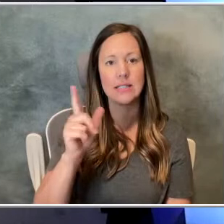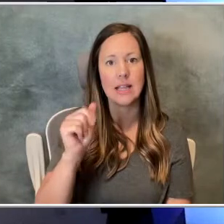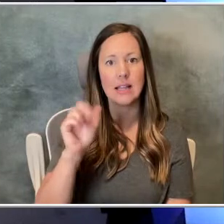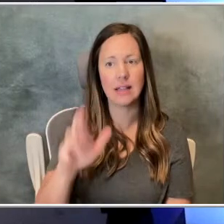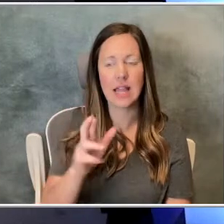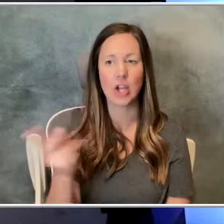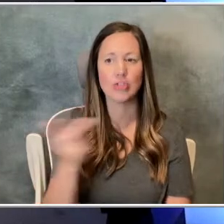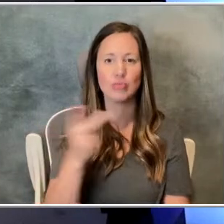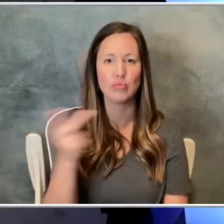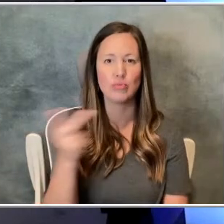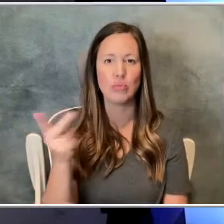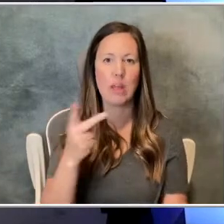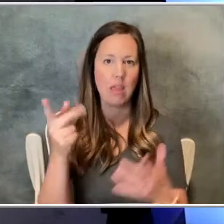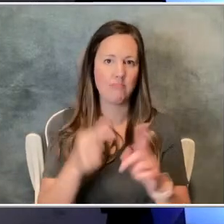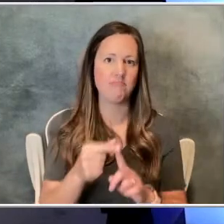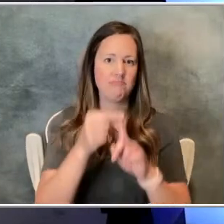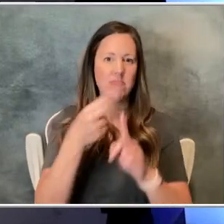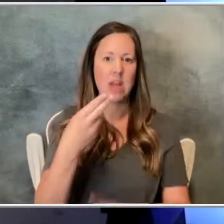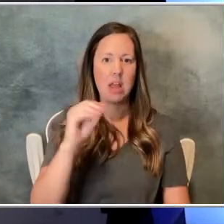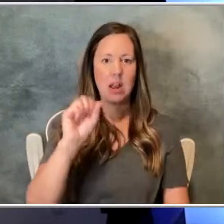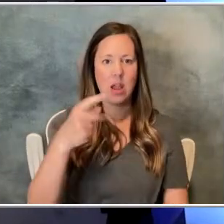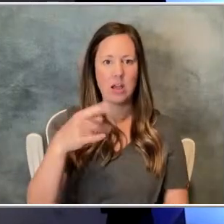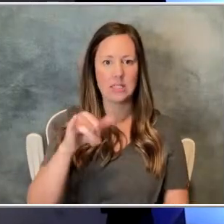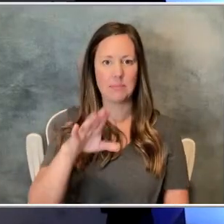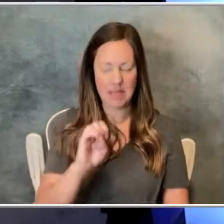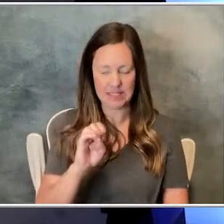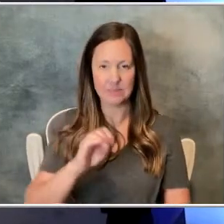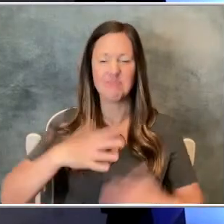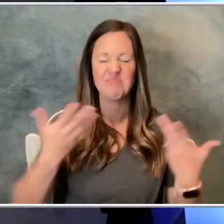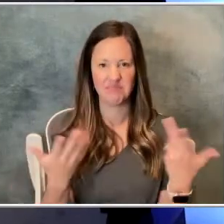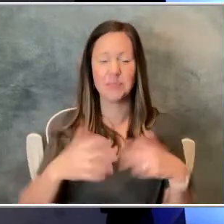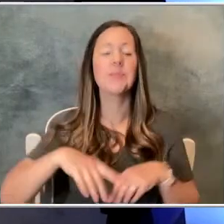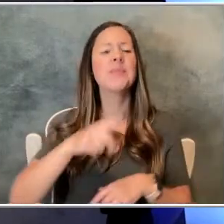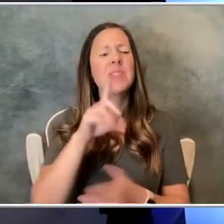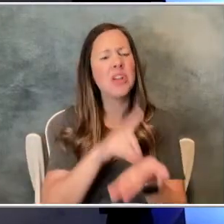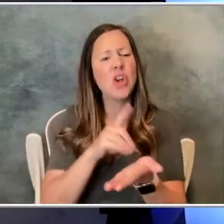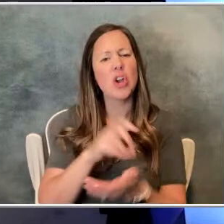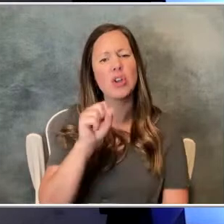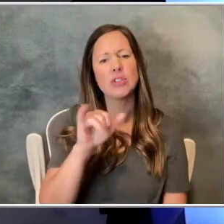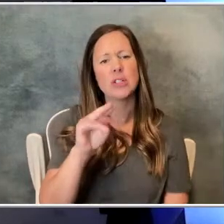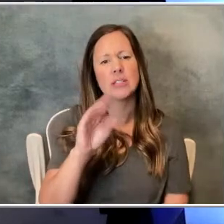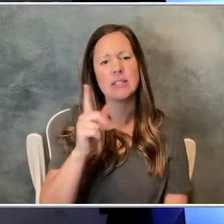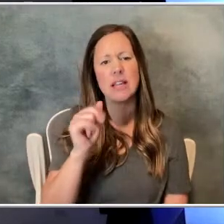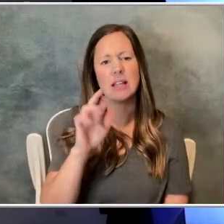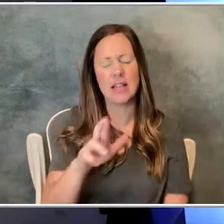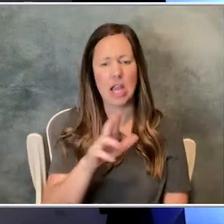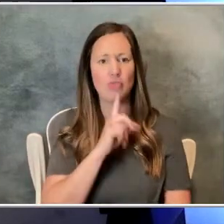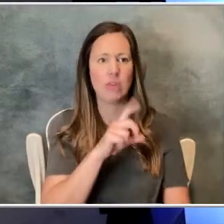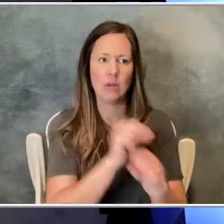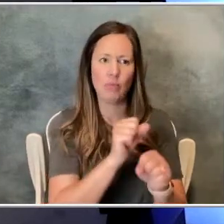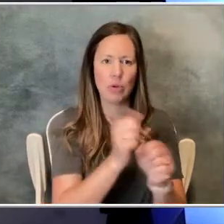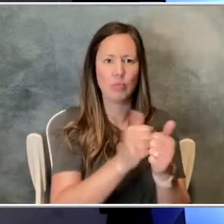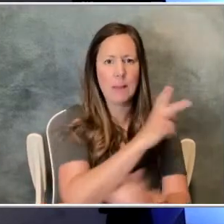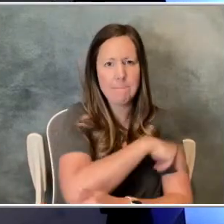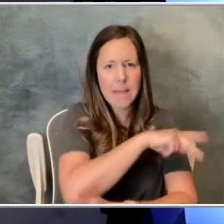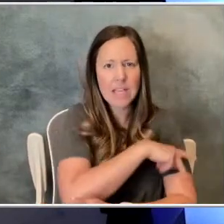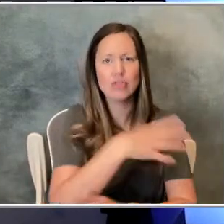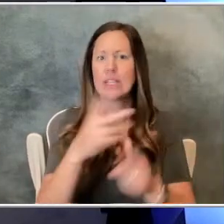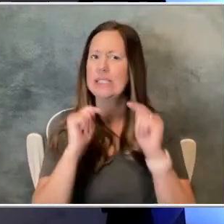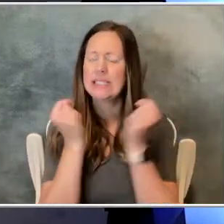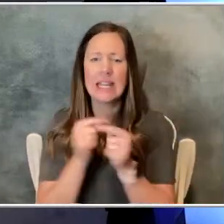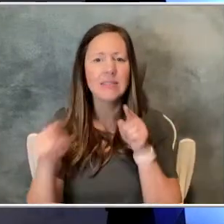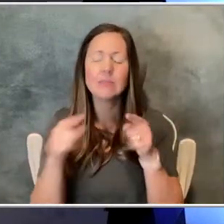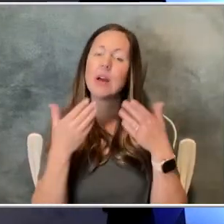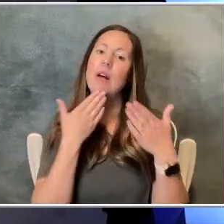is also specialty trained in geriatric medicine. Dr. Sinclair works closely with patients at the KU Cancer Center. Team, thank you guys both for being